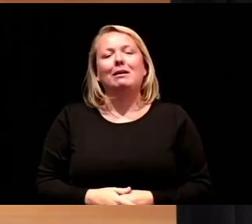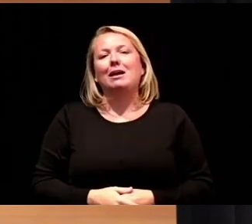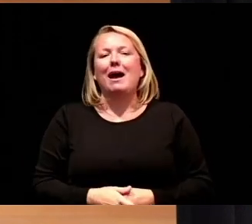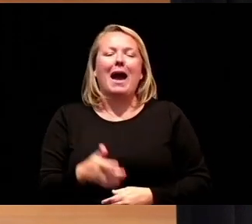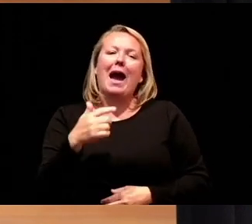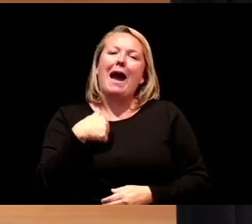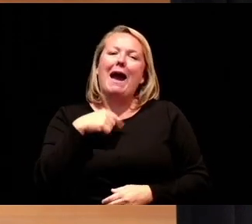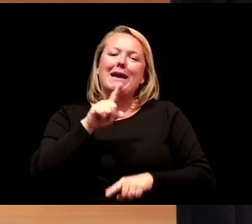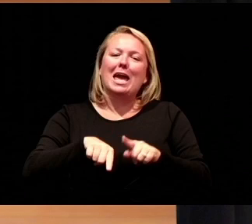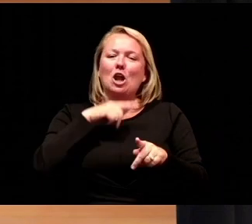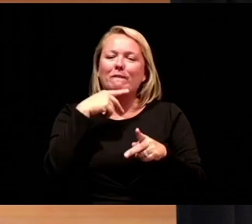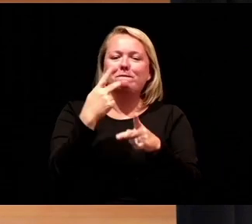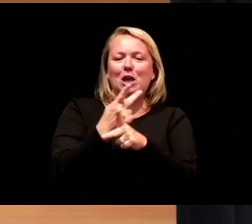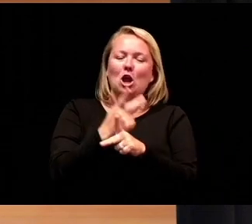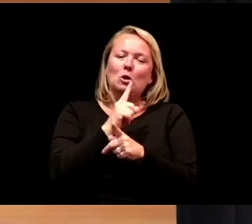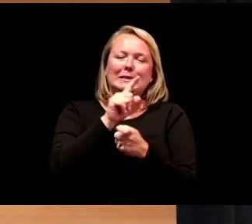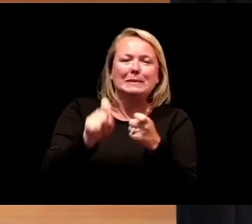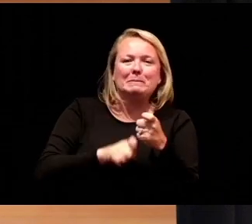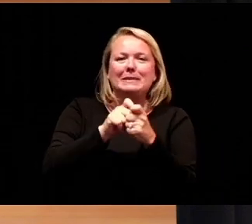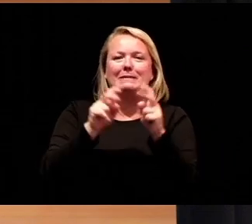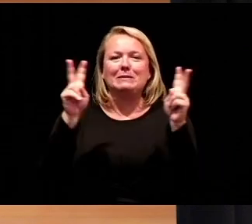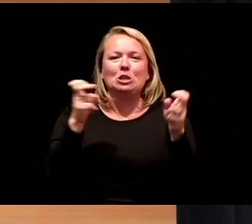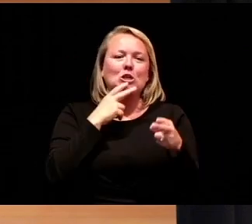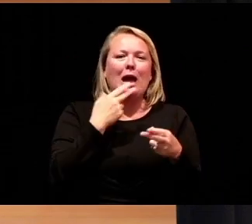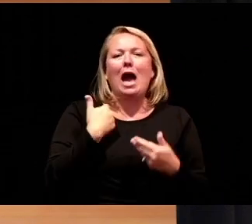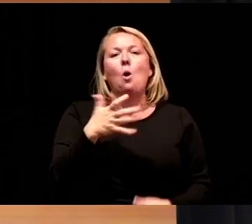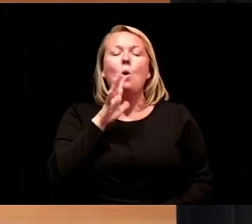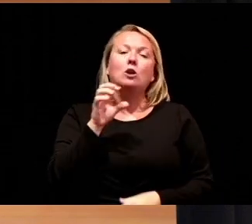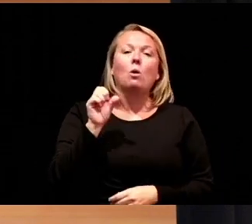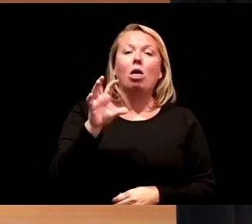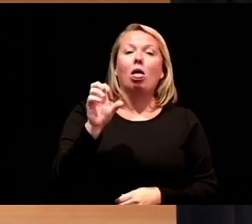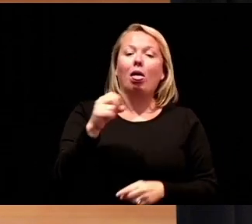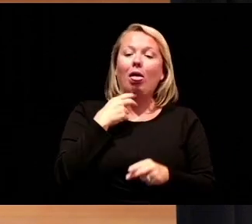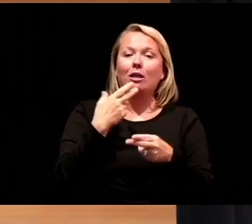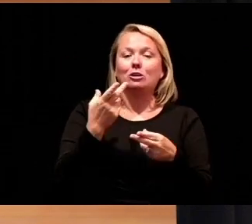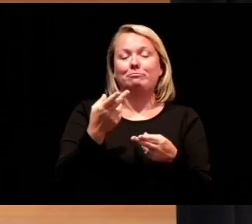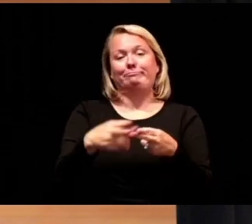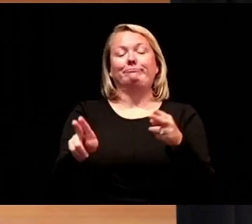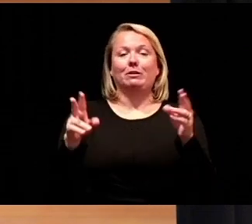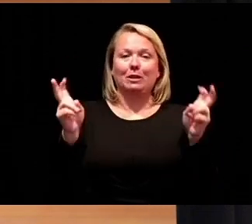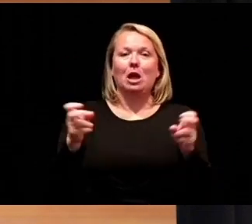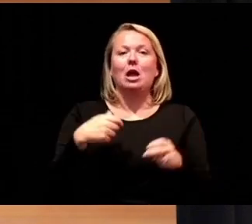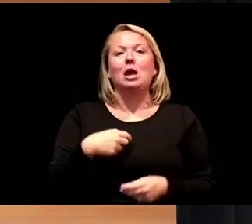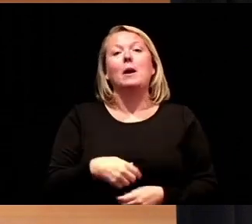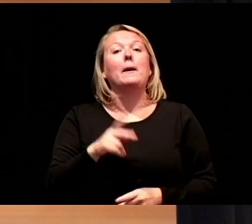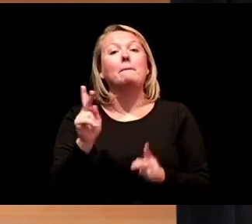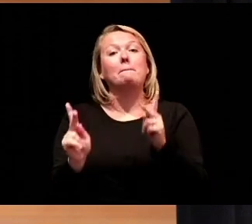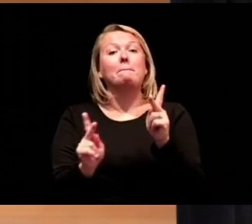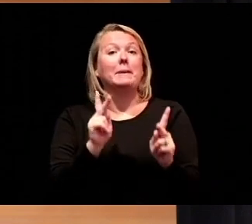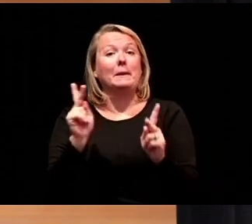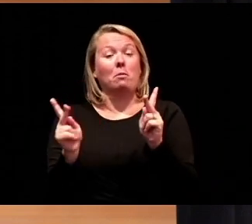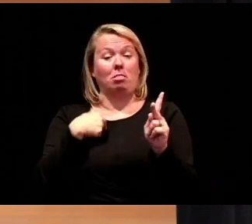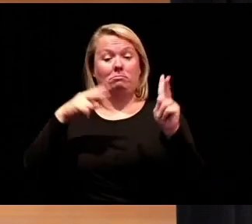does that. I'll be consulting my notes, and please forgive me if I'm struggling through this a little bit.